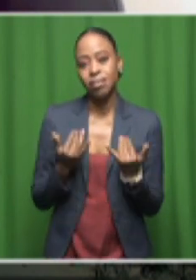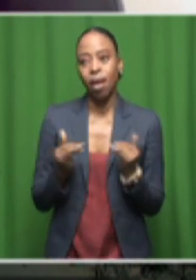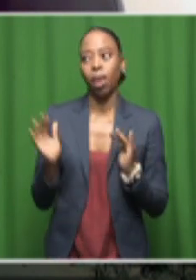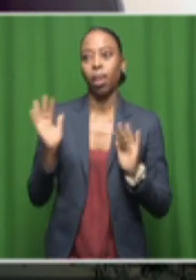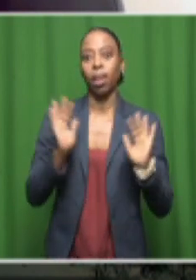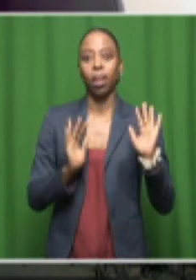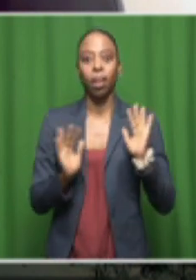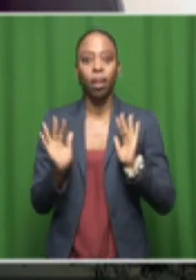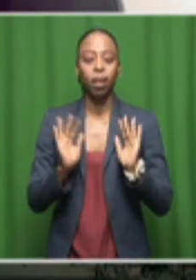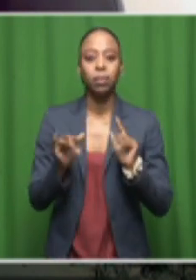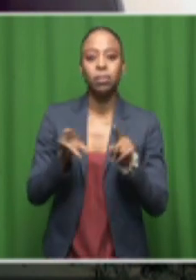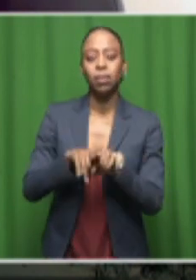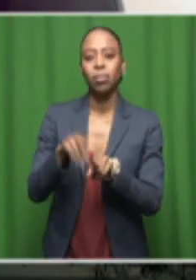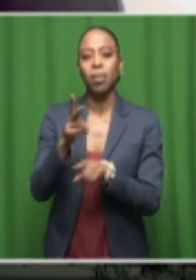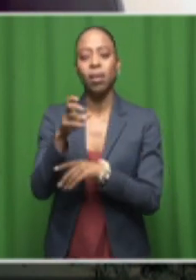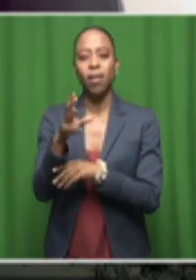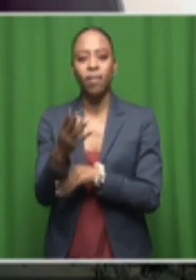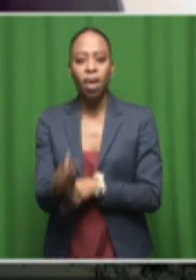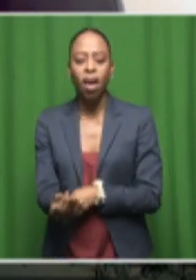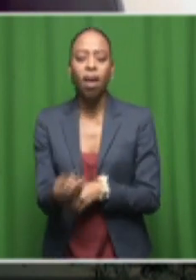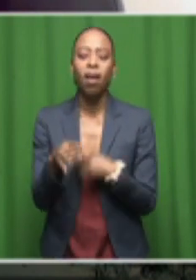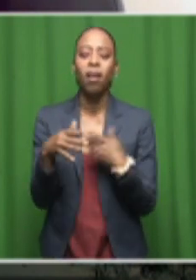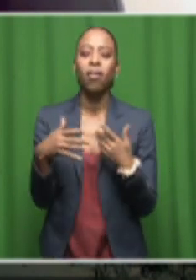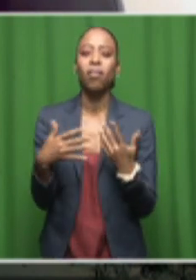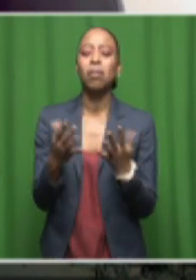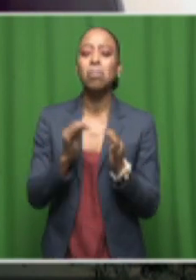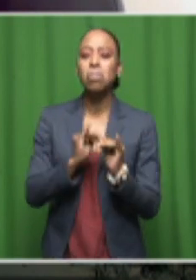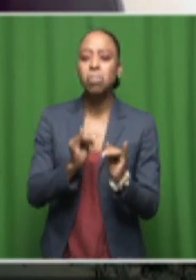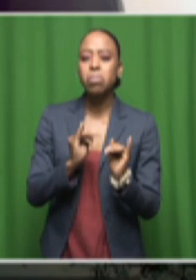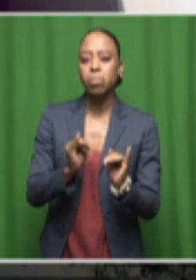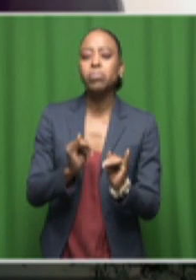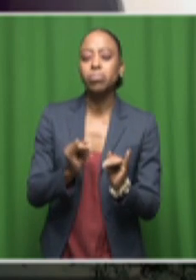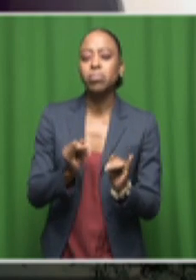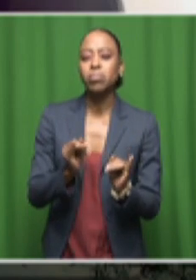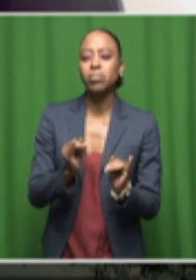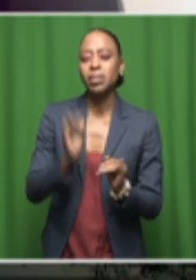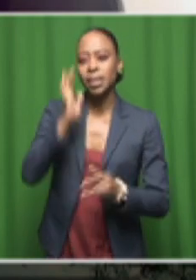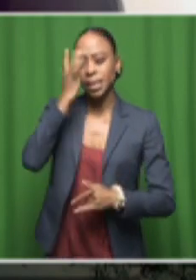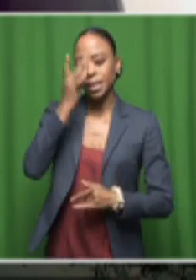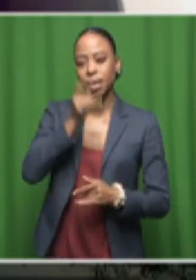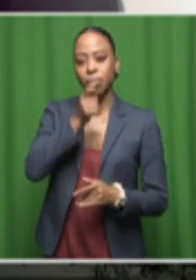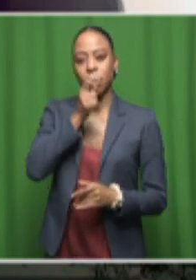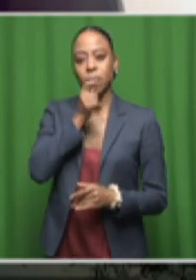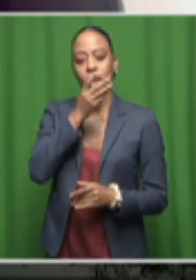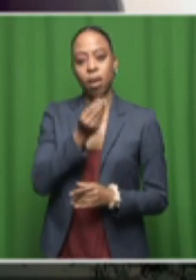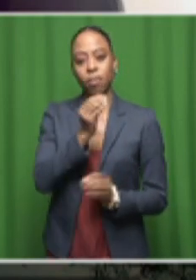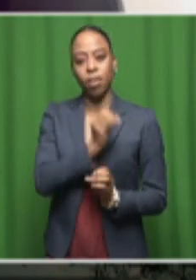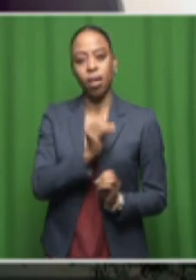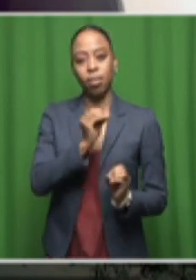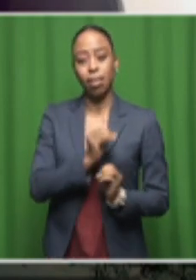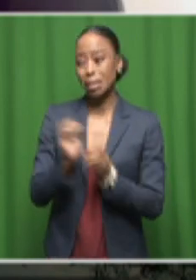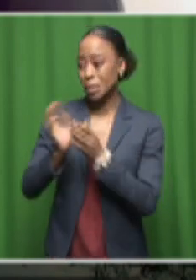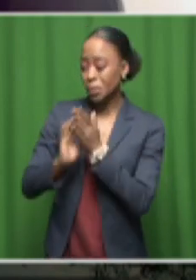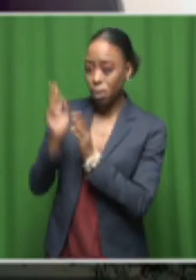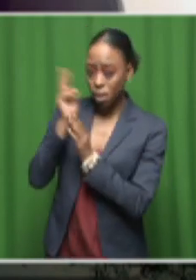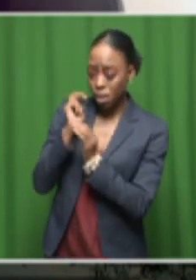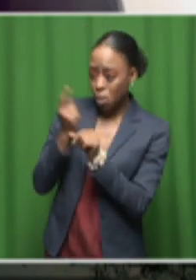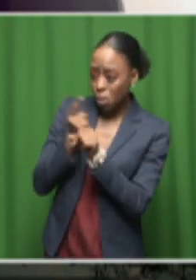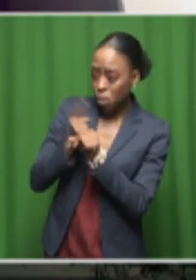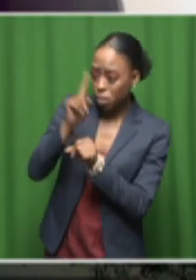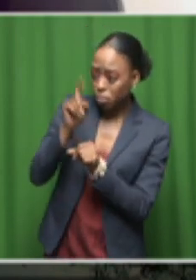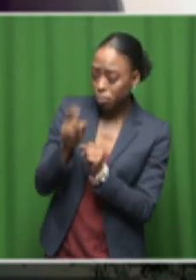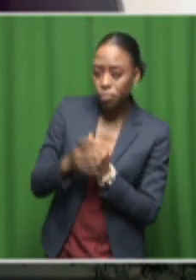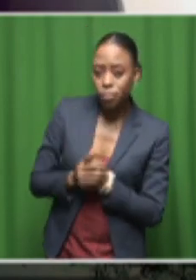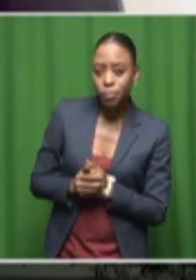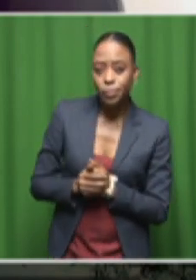the position like HIV, or even severe if they don't treat it. I mean, are these the stories that you're hearing all the time and seeing?